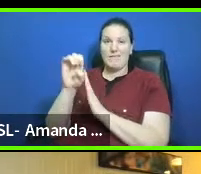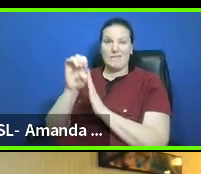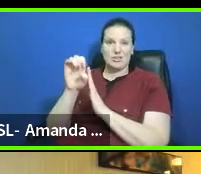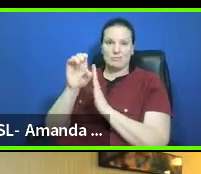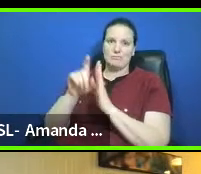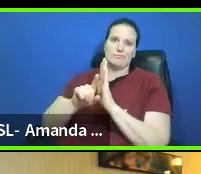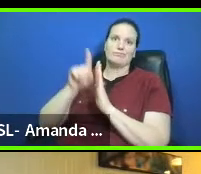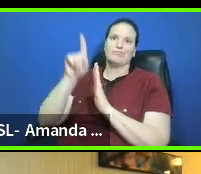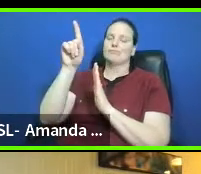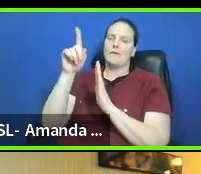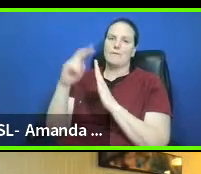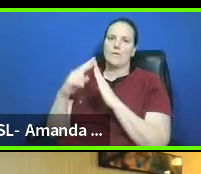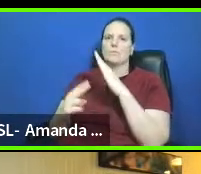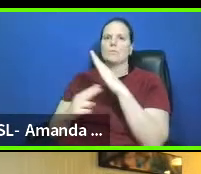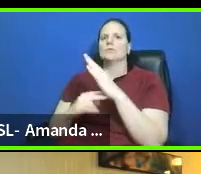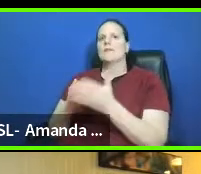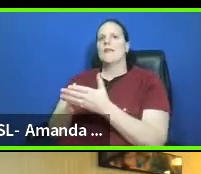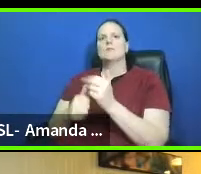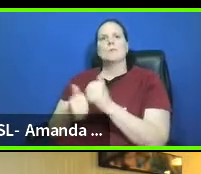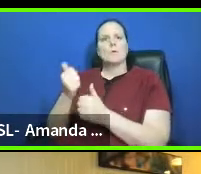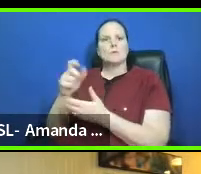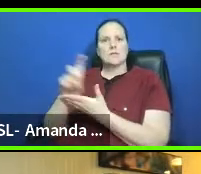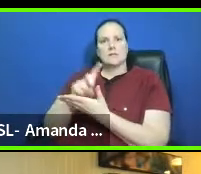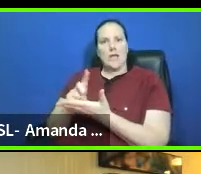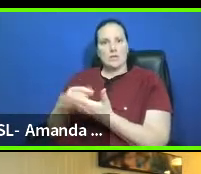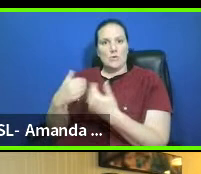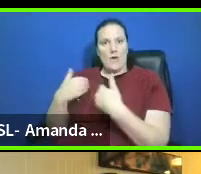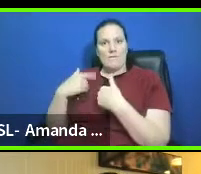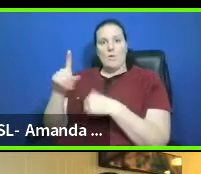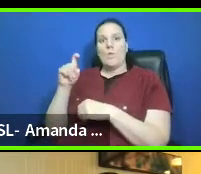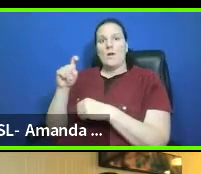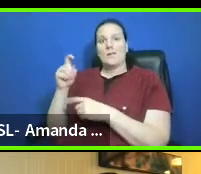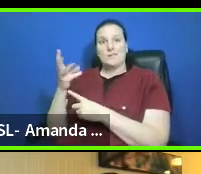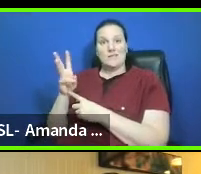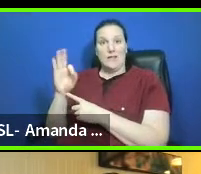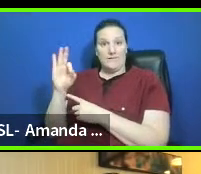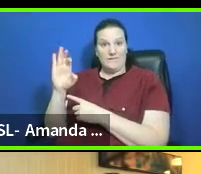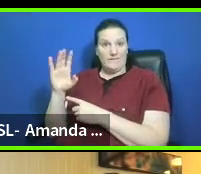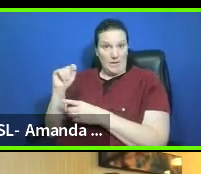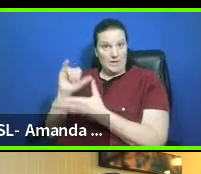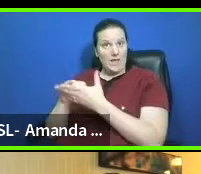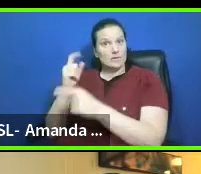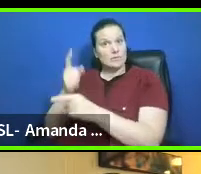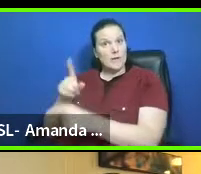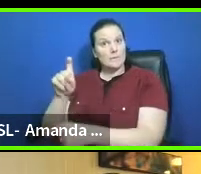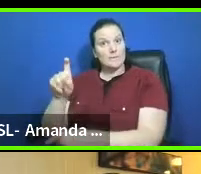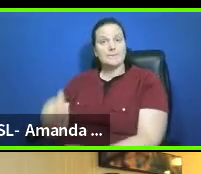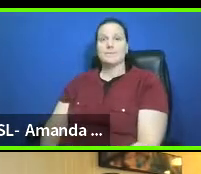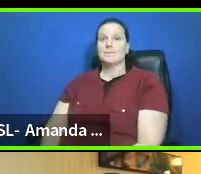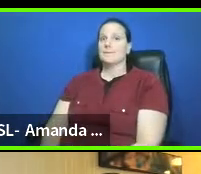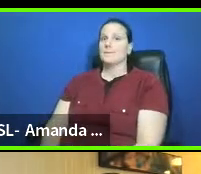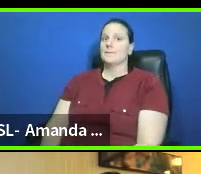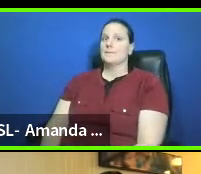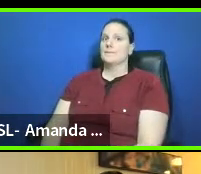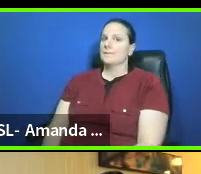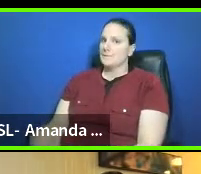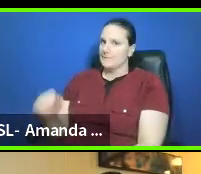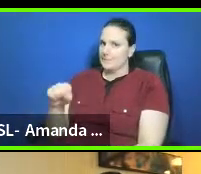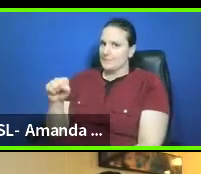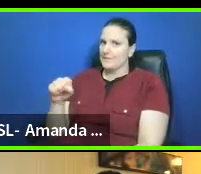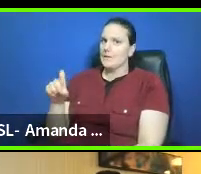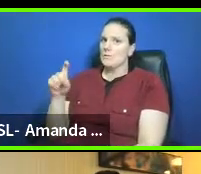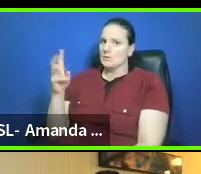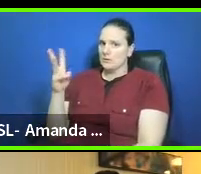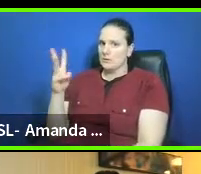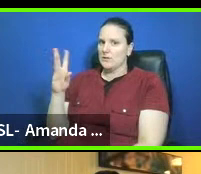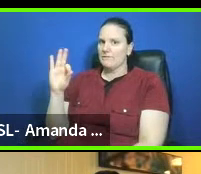bridge. It's most of the designs you have are at 116 feet. Is that correct? Yes,